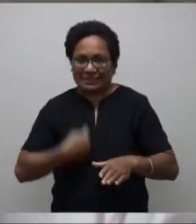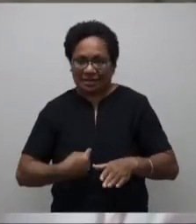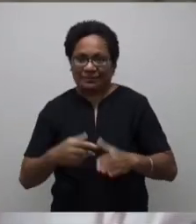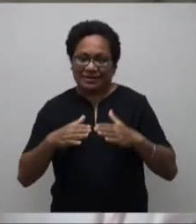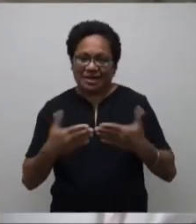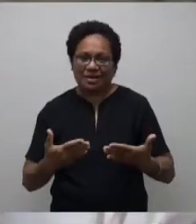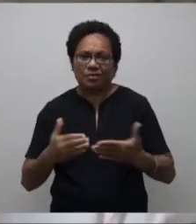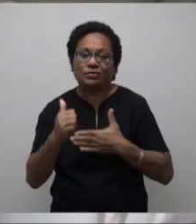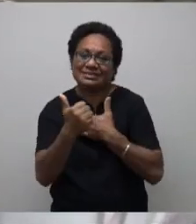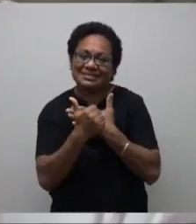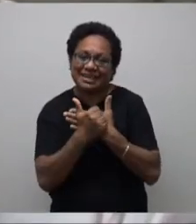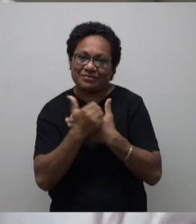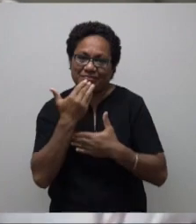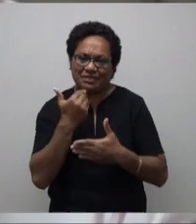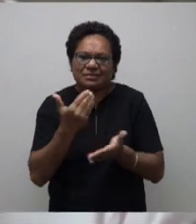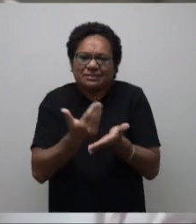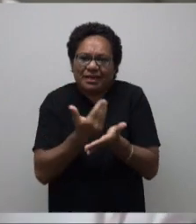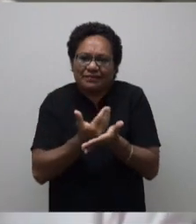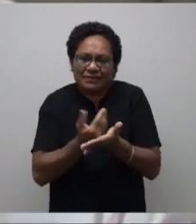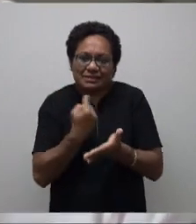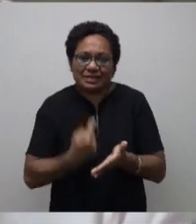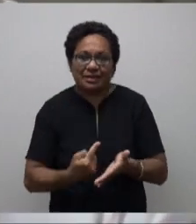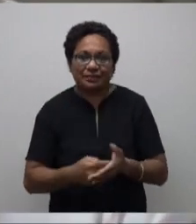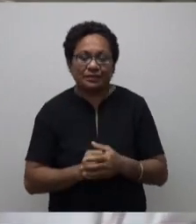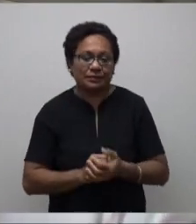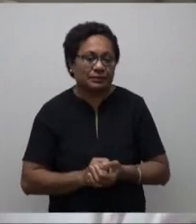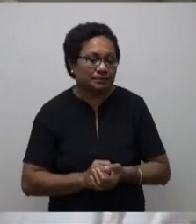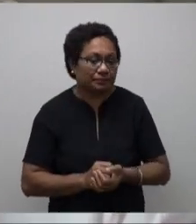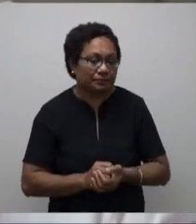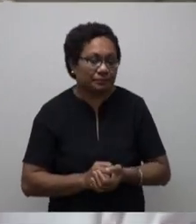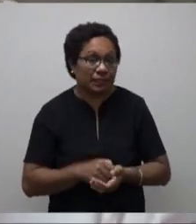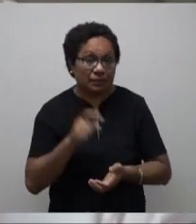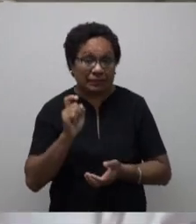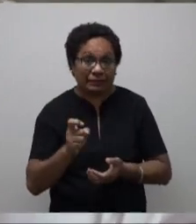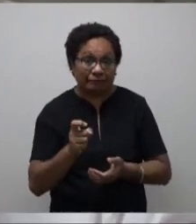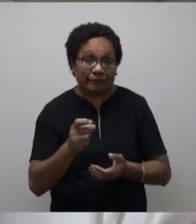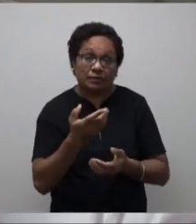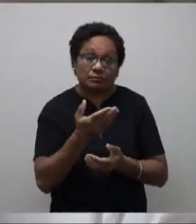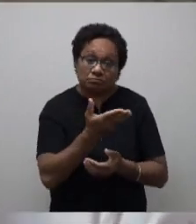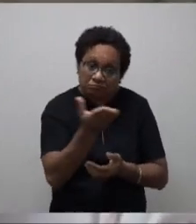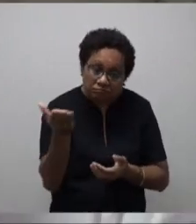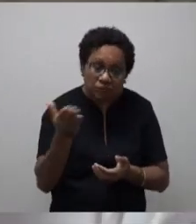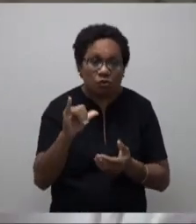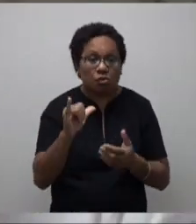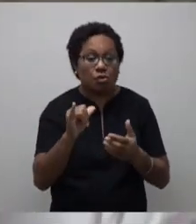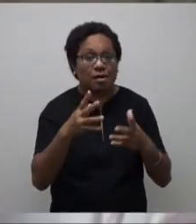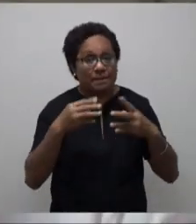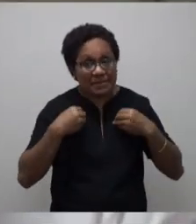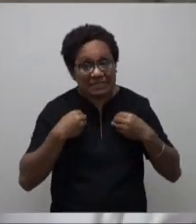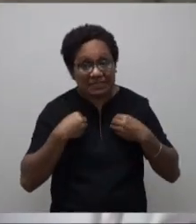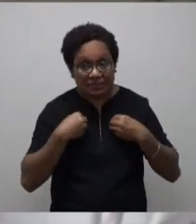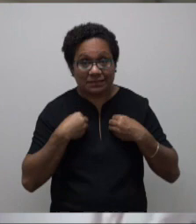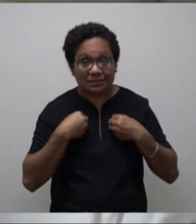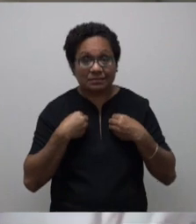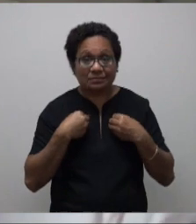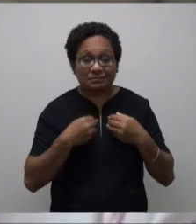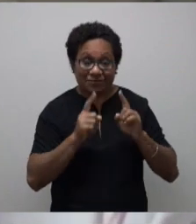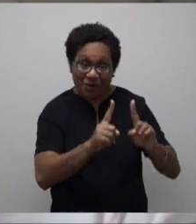If you and your business are already adhering to these good COVID-safe habits, thank you. Please keep